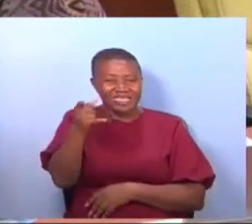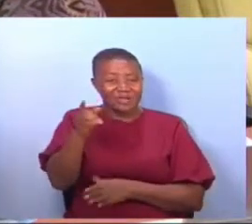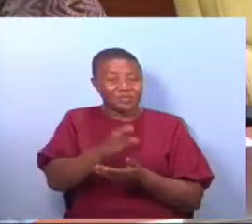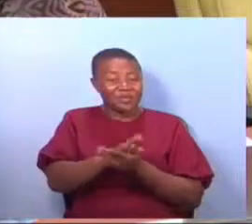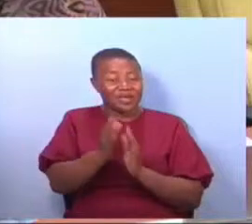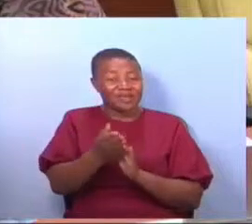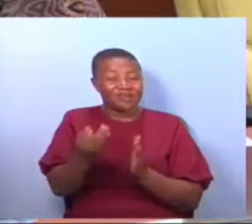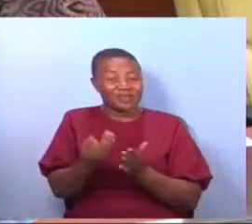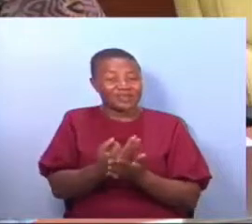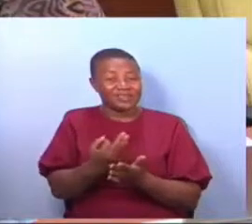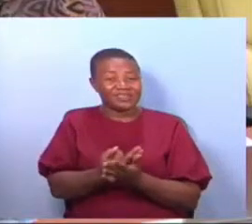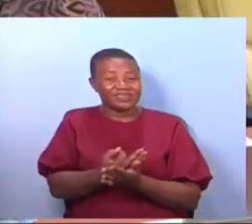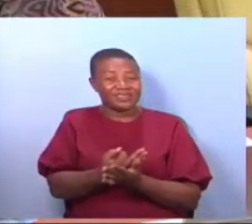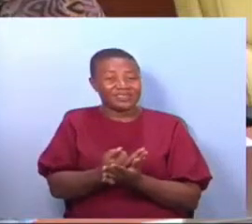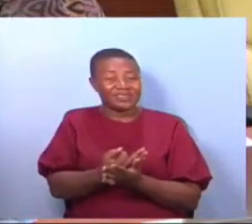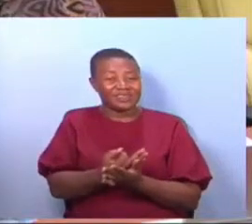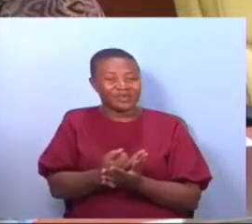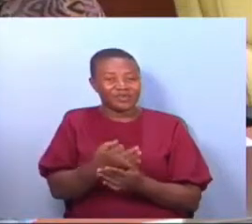Dr.